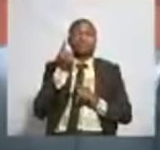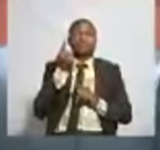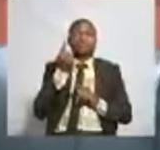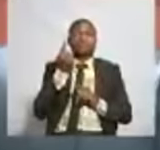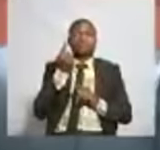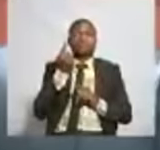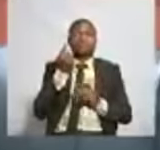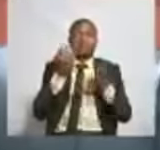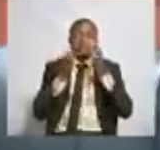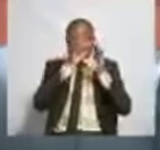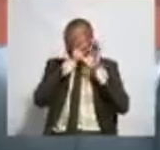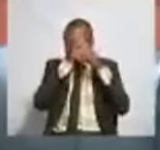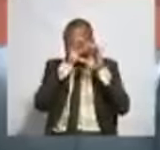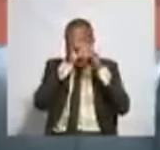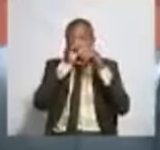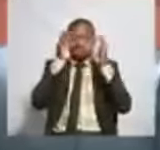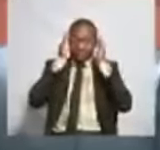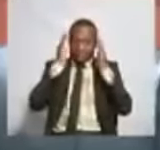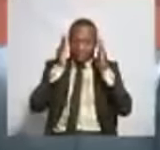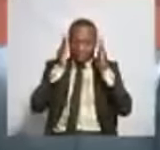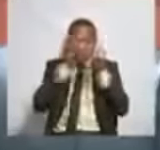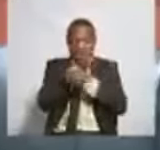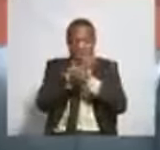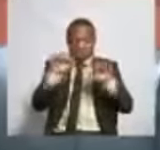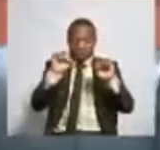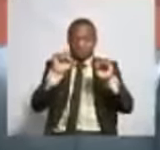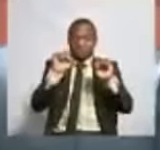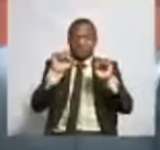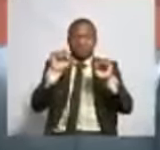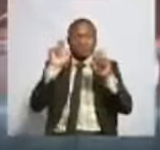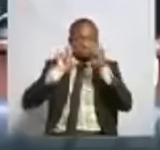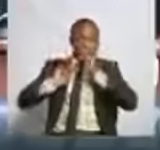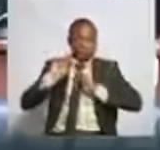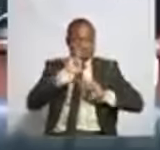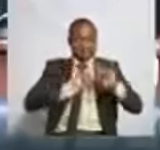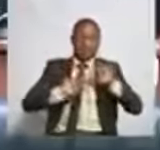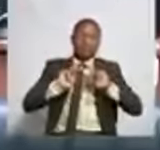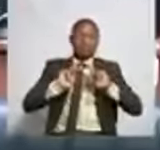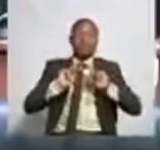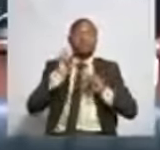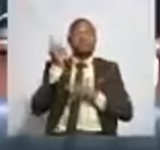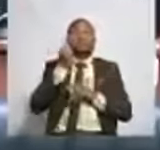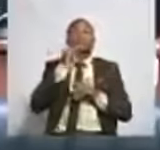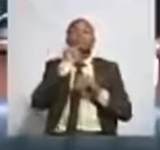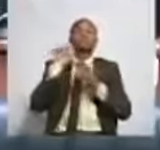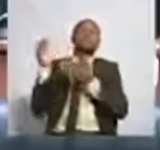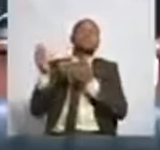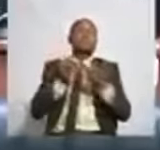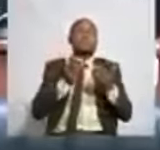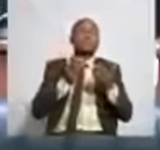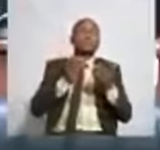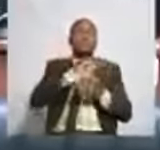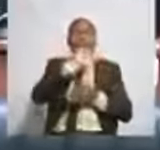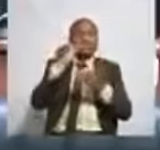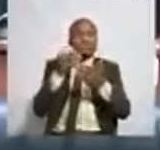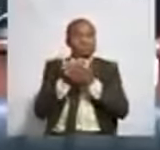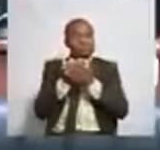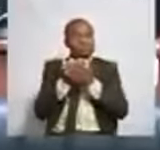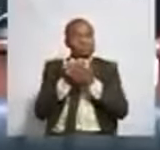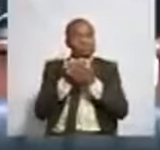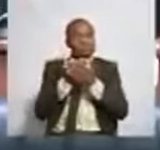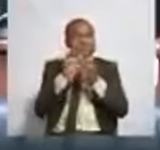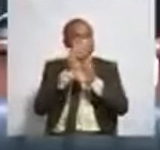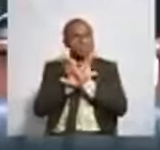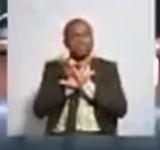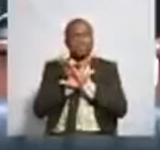microscopic attention. We deal with Kamthinsa alone. But don't come with a wide spectrum kind of treatment for an ailment that